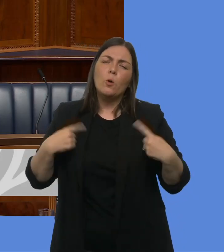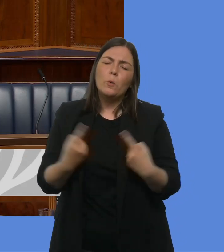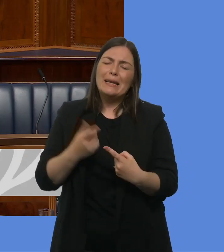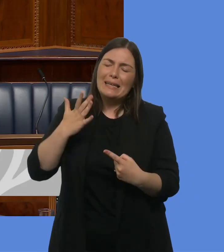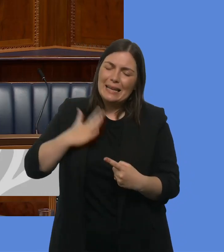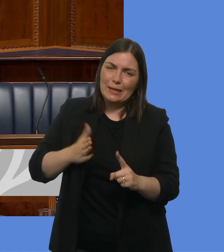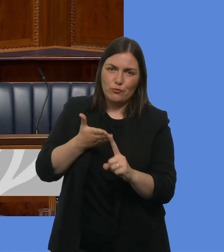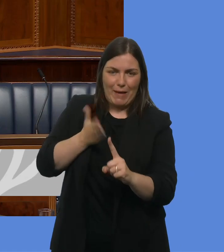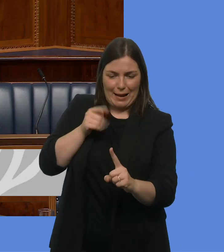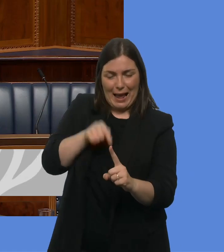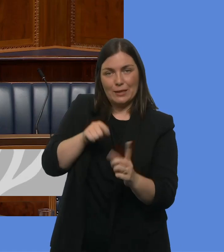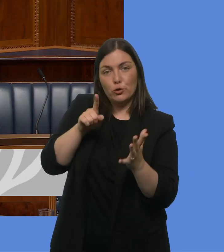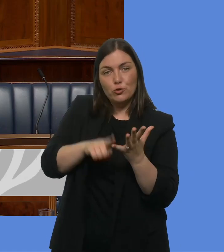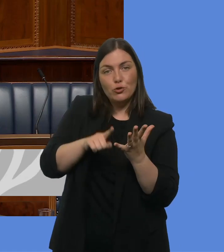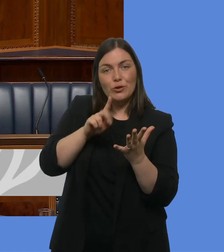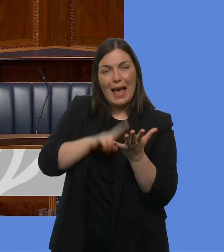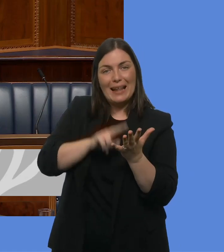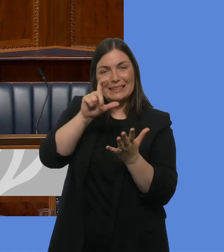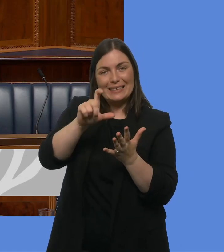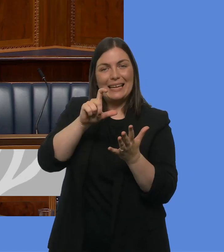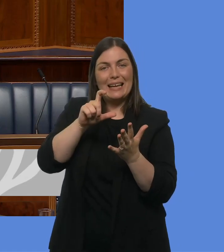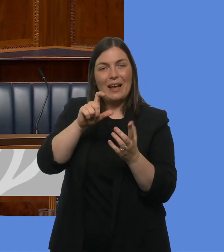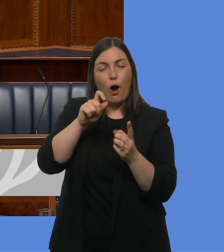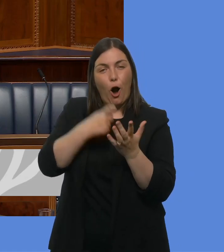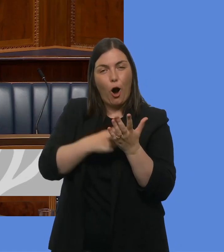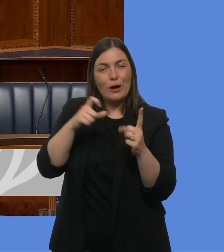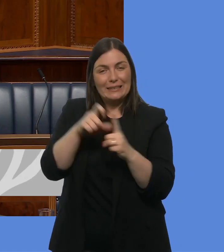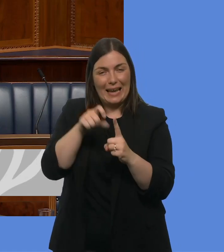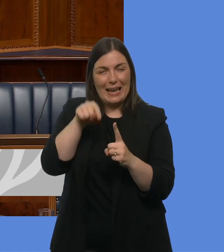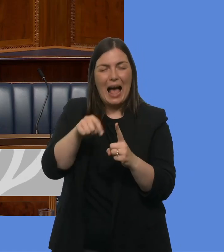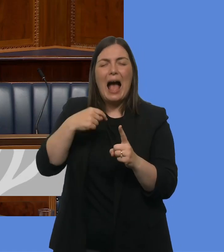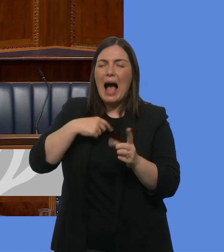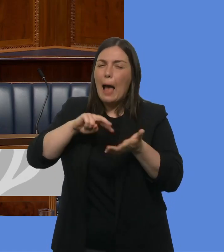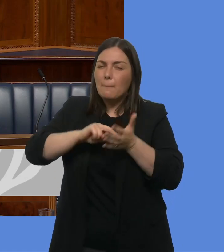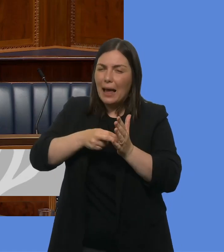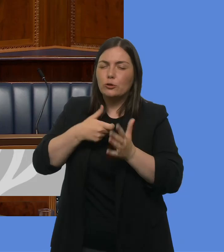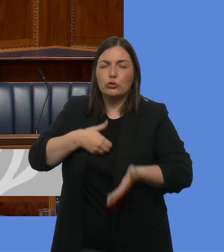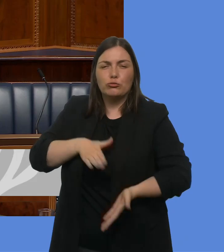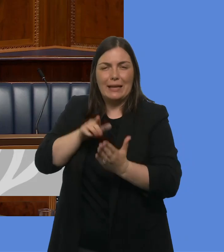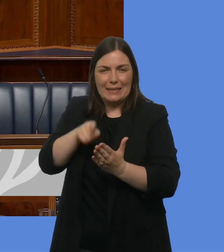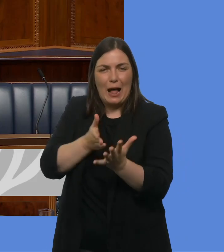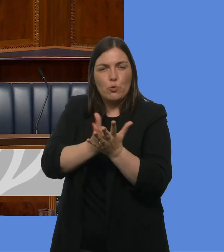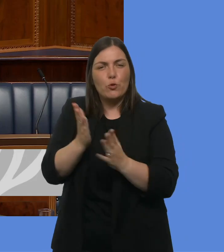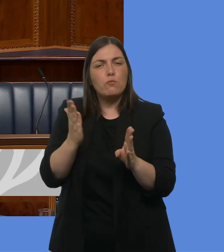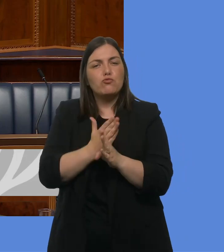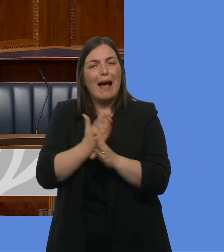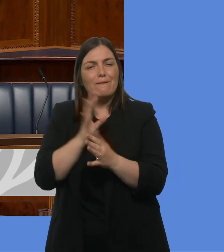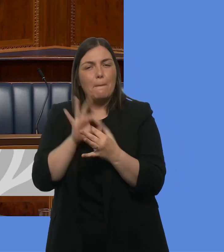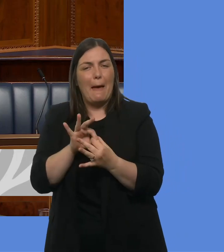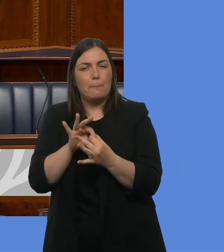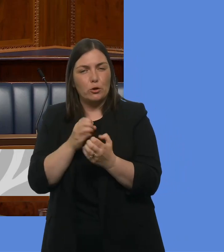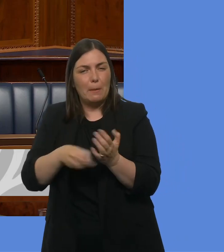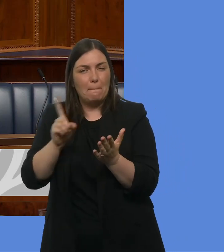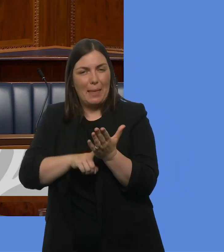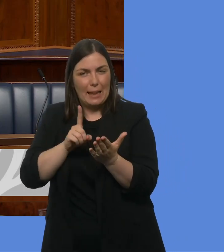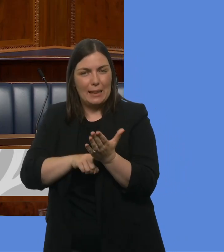Disabilities, the UNCRPD, which I plan to address through a private member's bill. Such actions would seek to reduce the unacceptable gap in